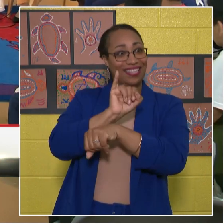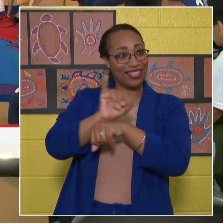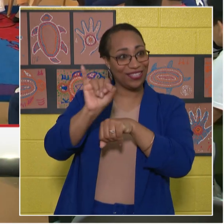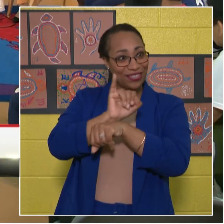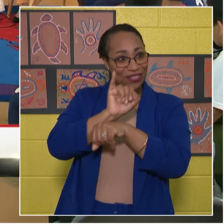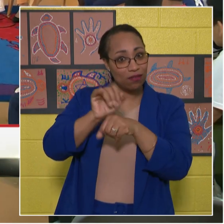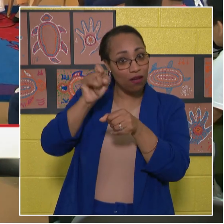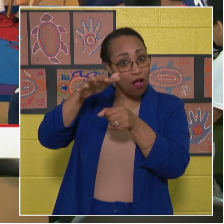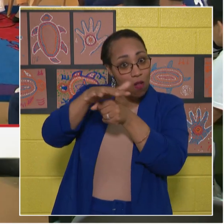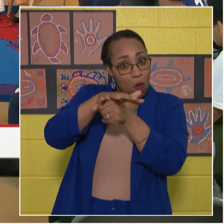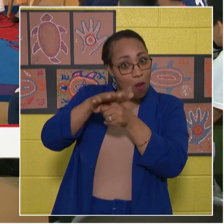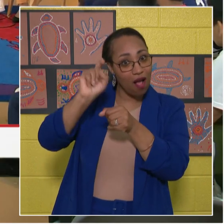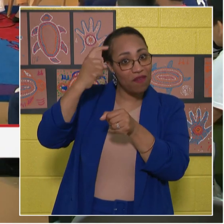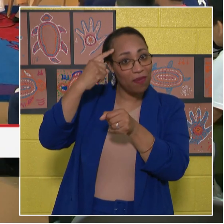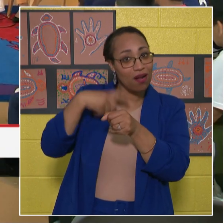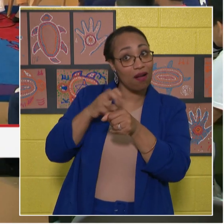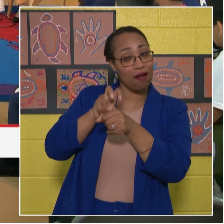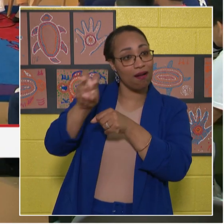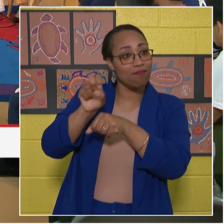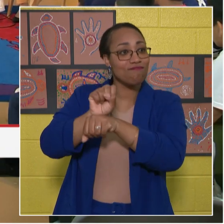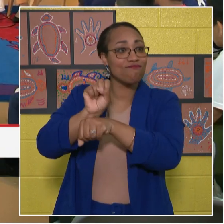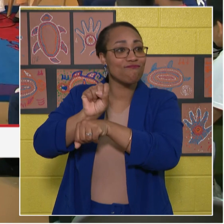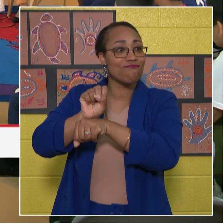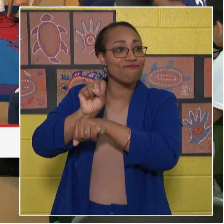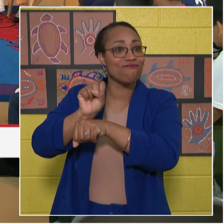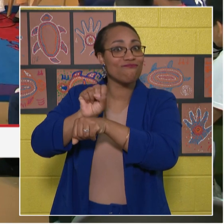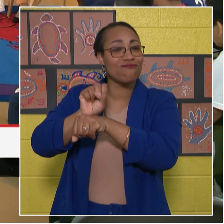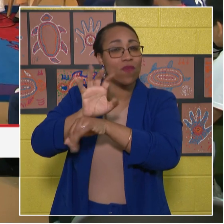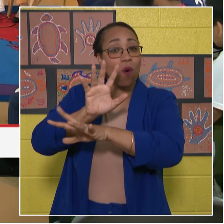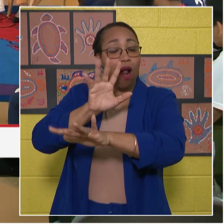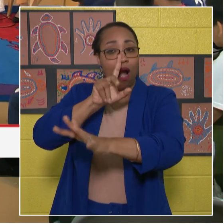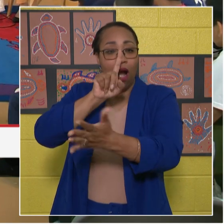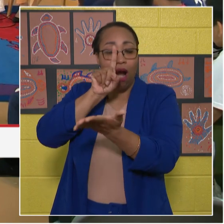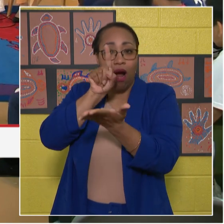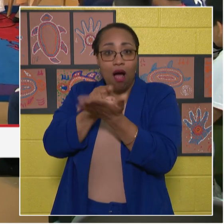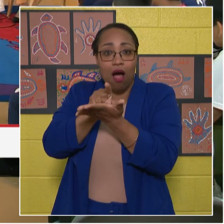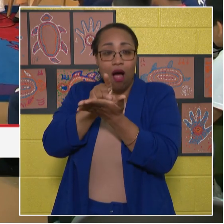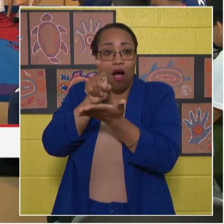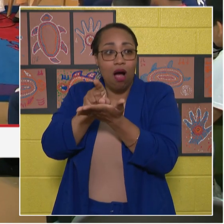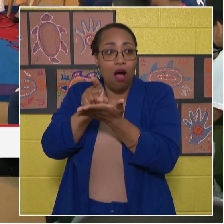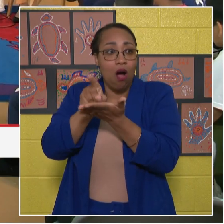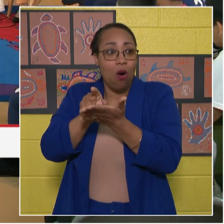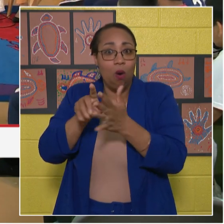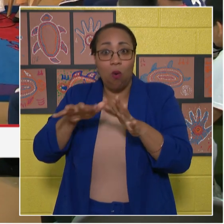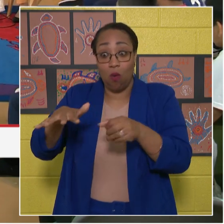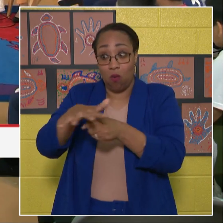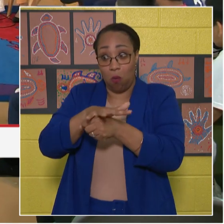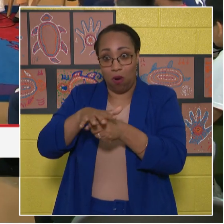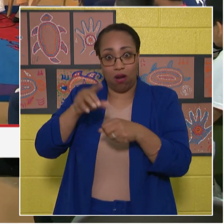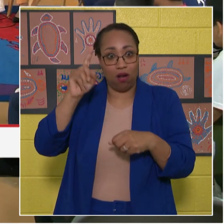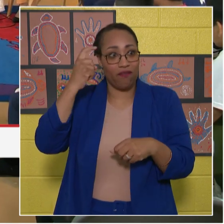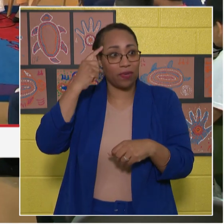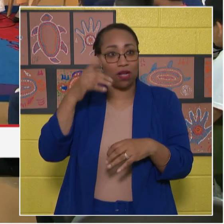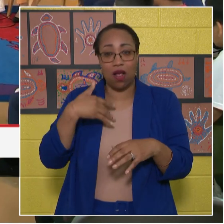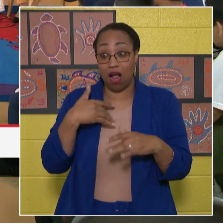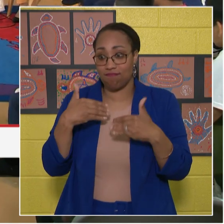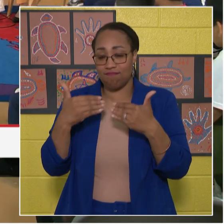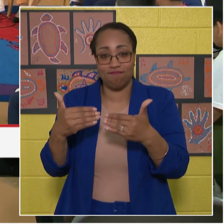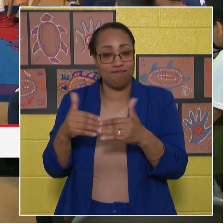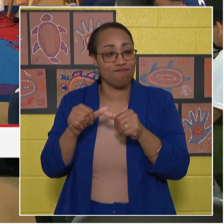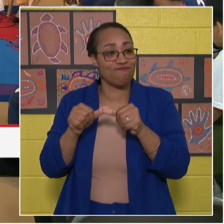I really fell in love with local government. I worked in local government for several years, and then